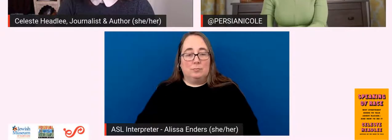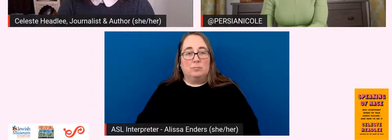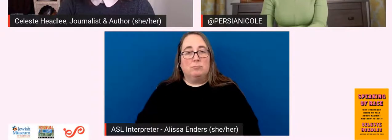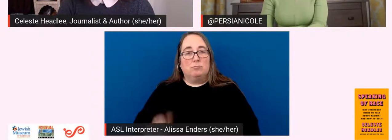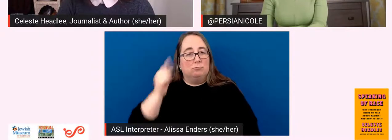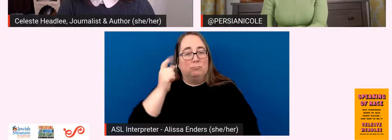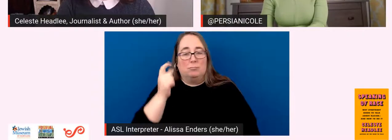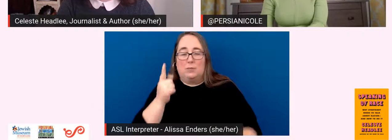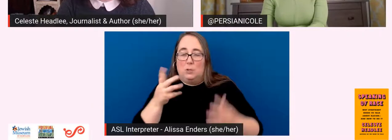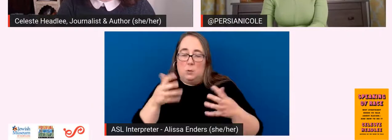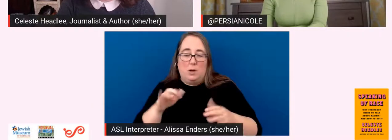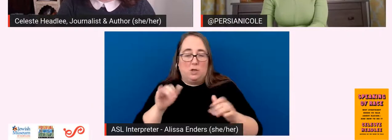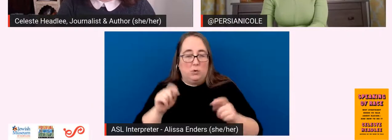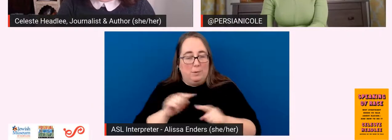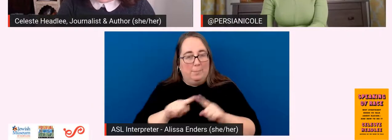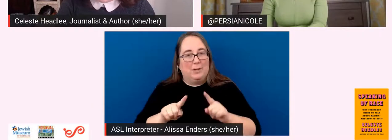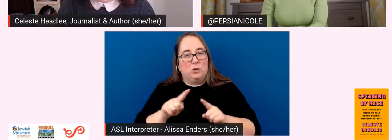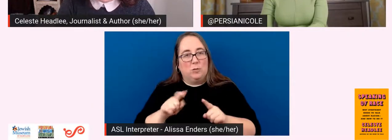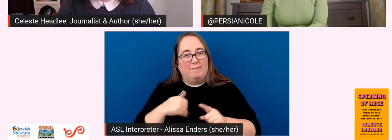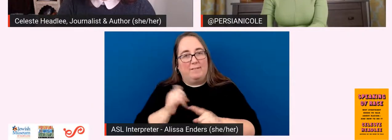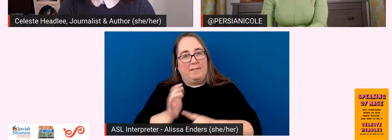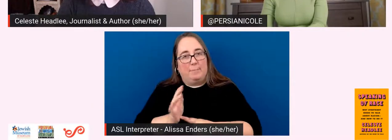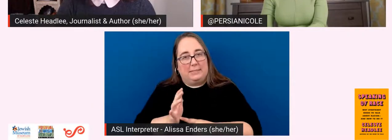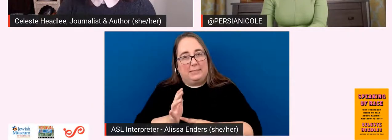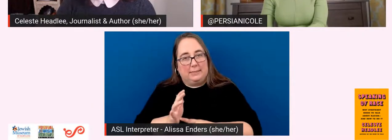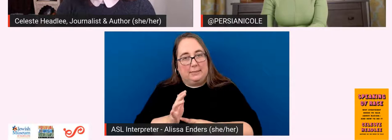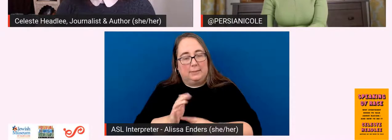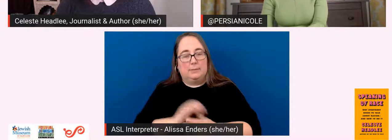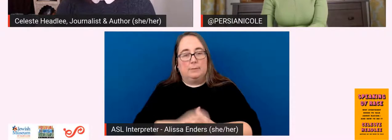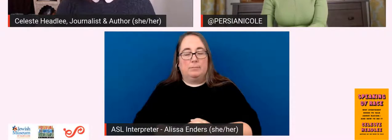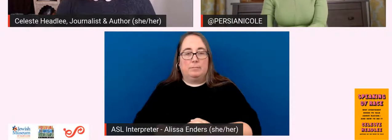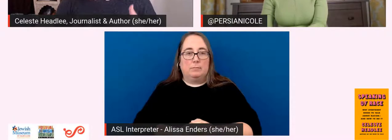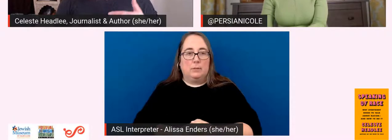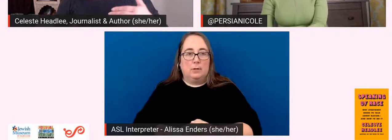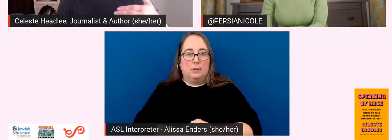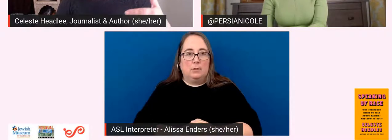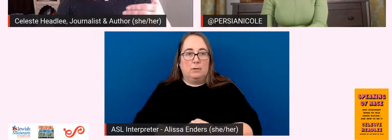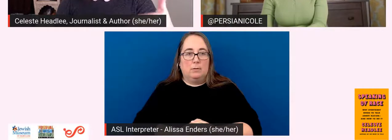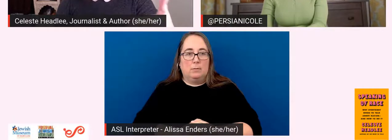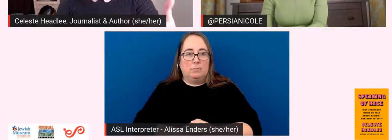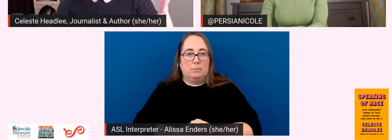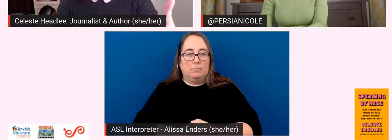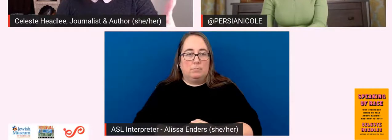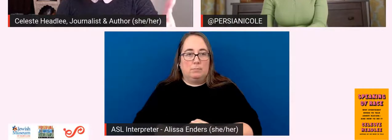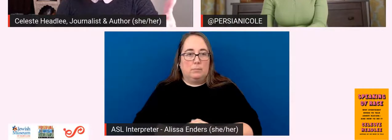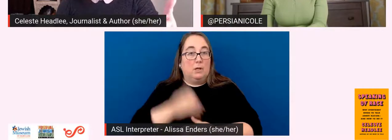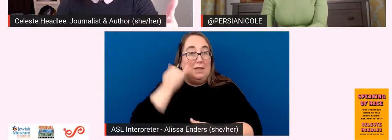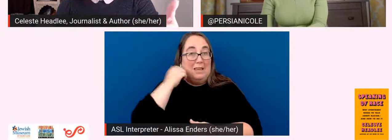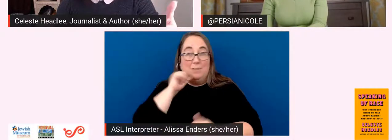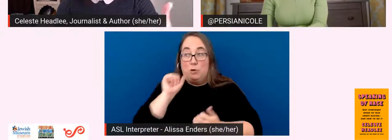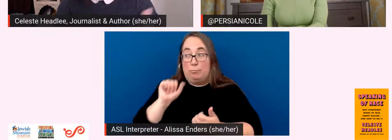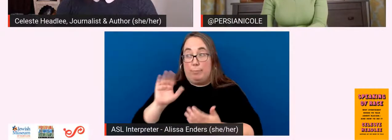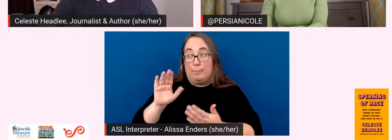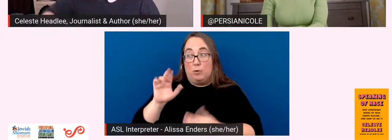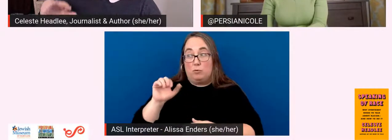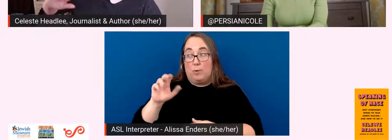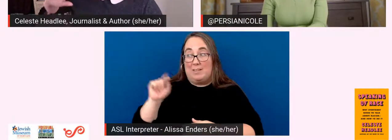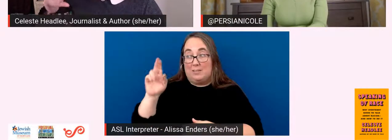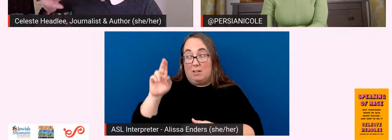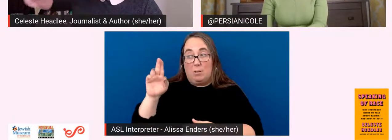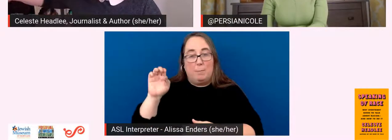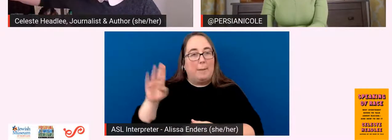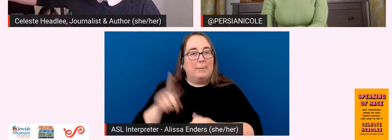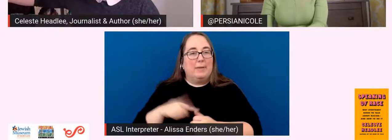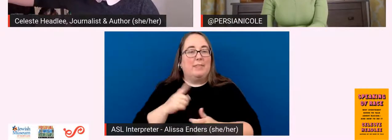don't want to do it, but you have 5 minutes. And remember that when you don't confront your racist Uncle Bob, you're